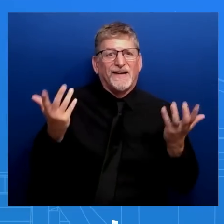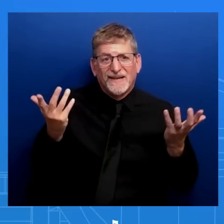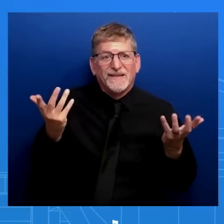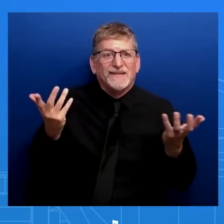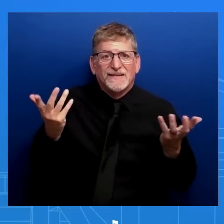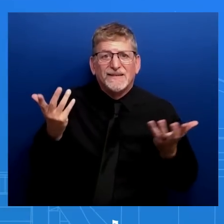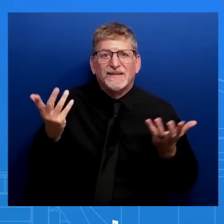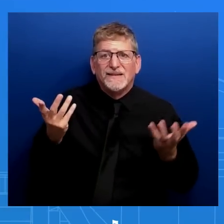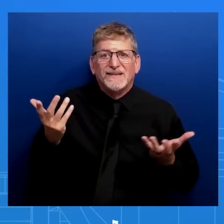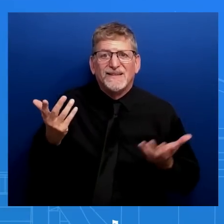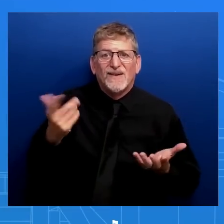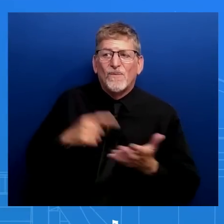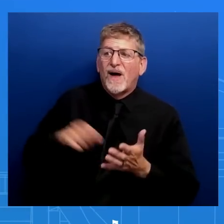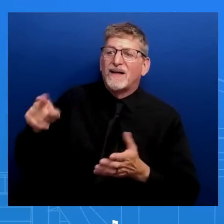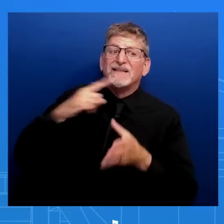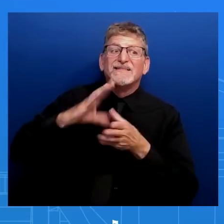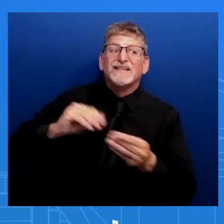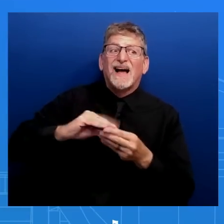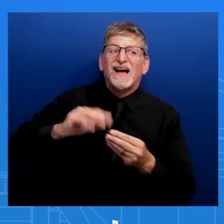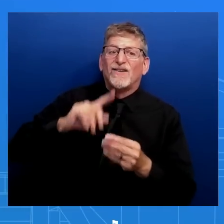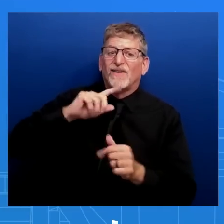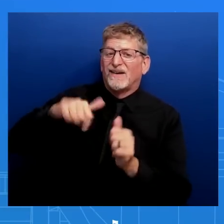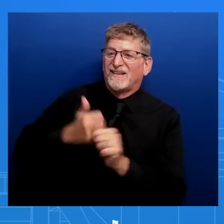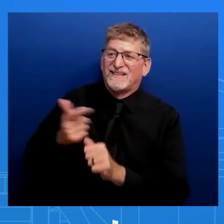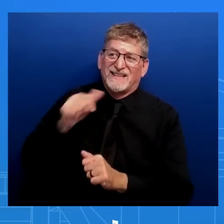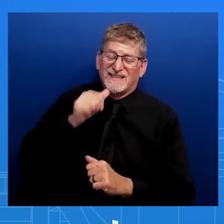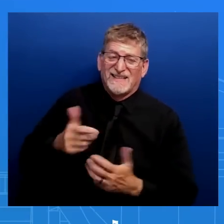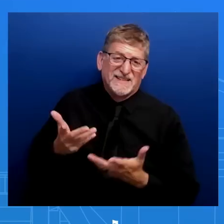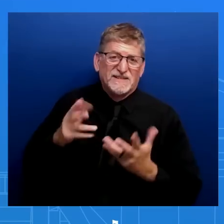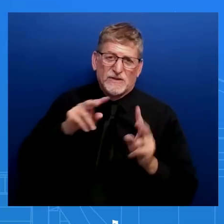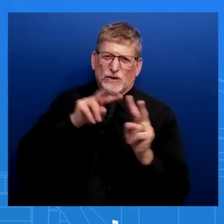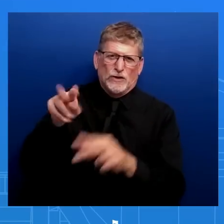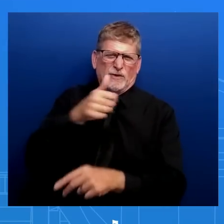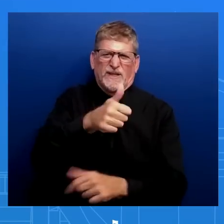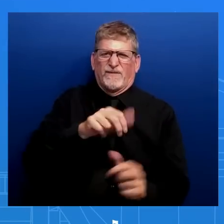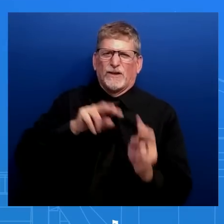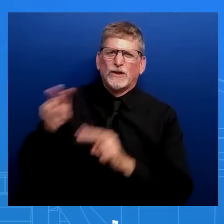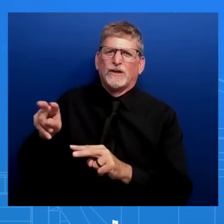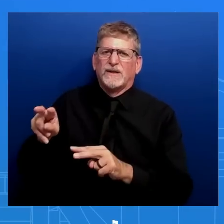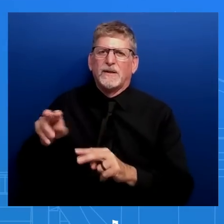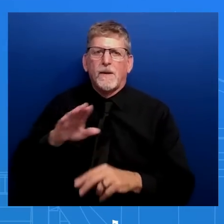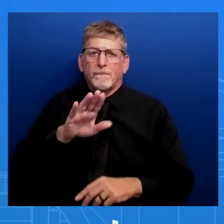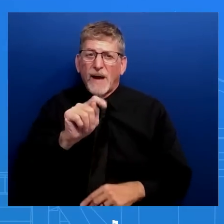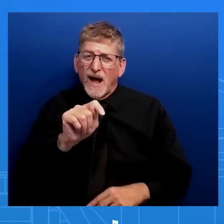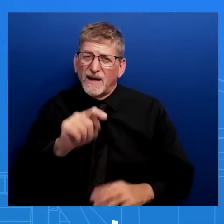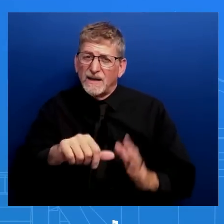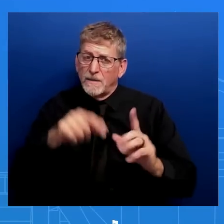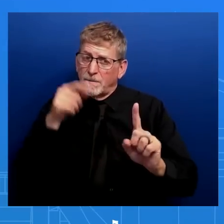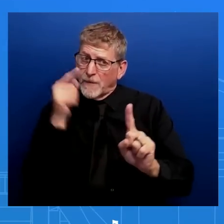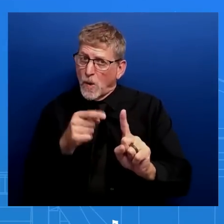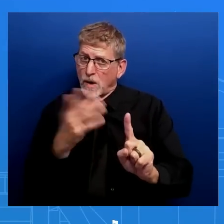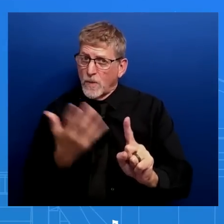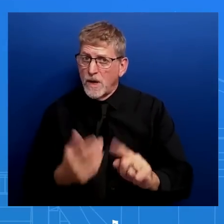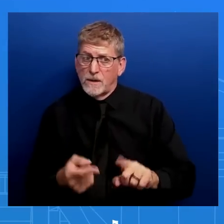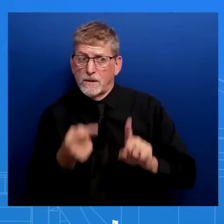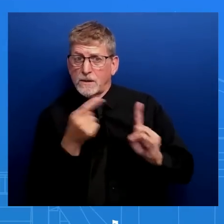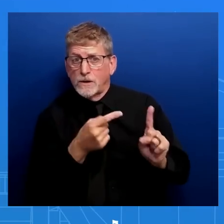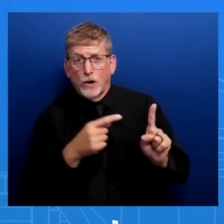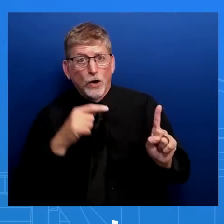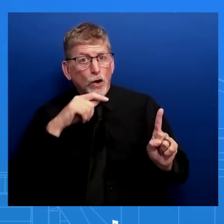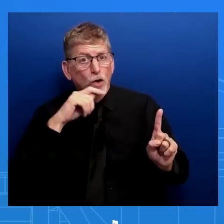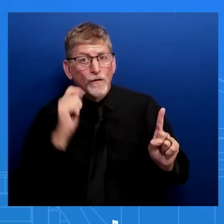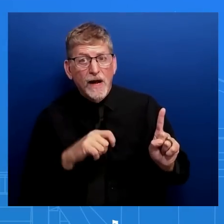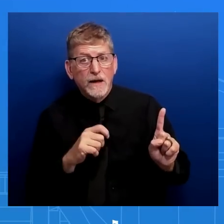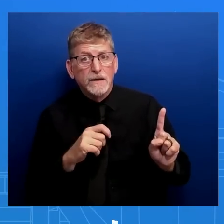this is a big but, and I think it's an important point to make, as Ukraine conducts offensive operations